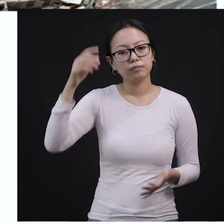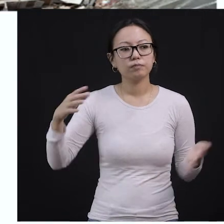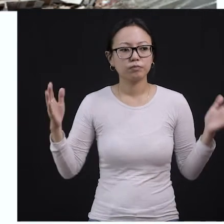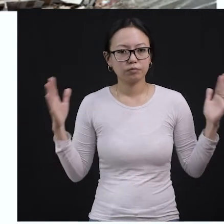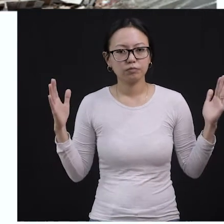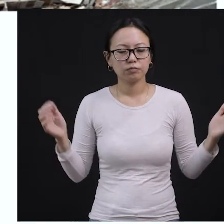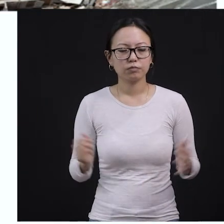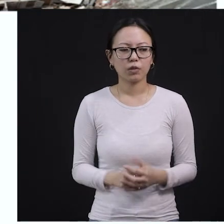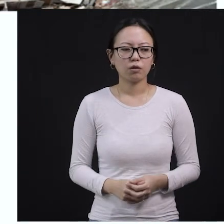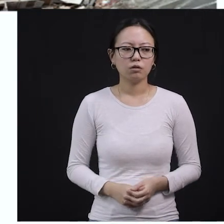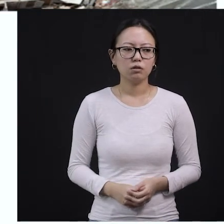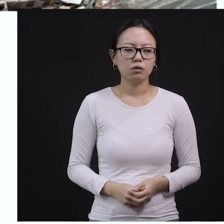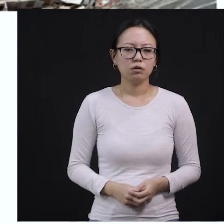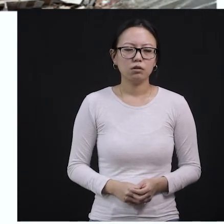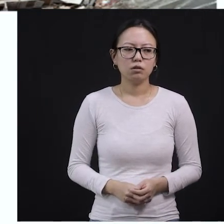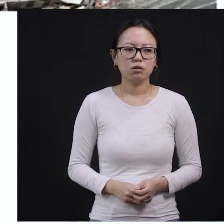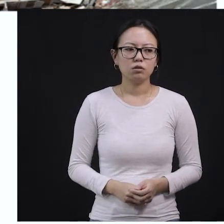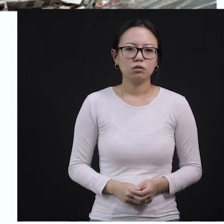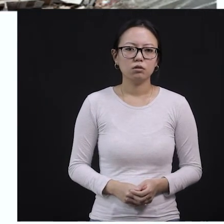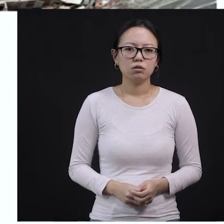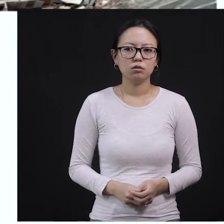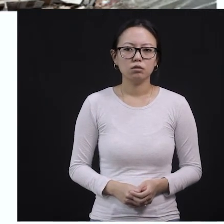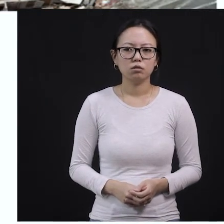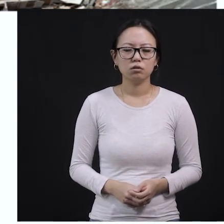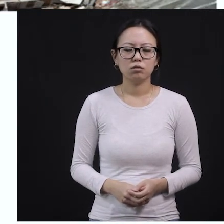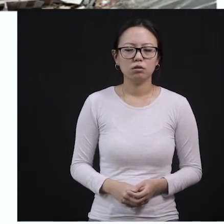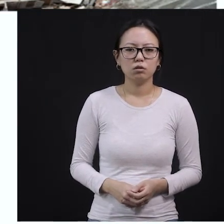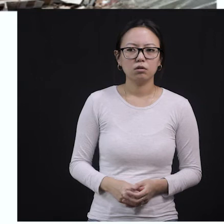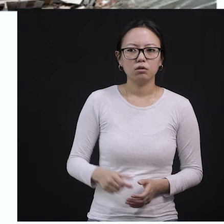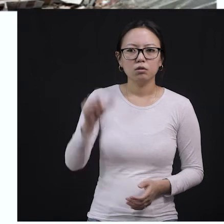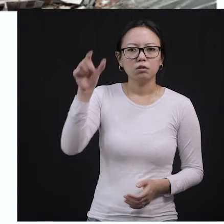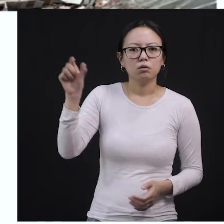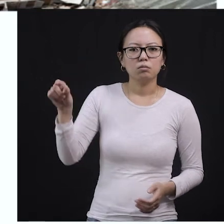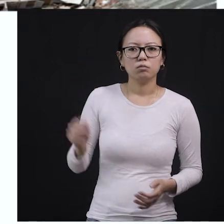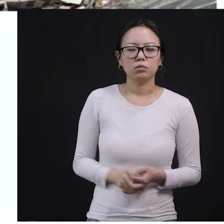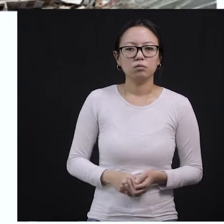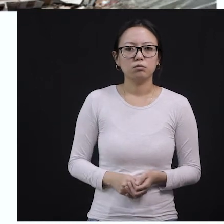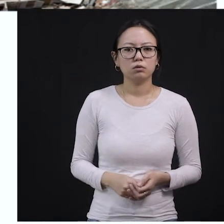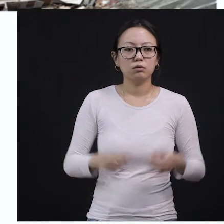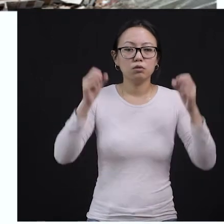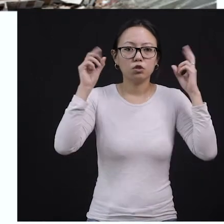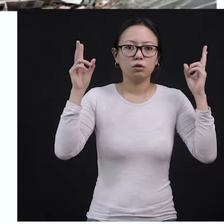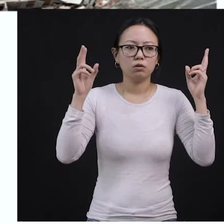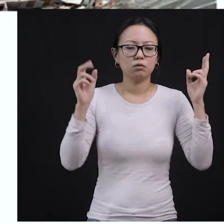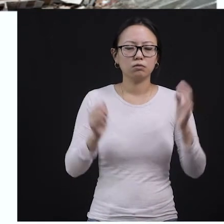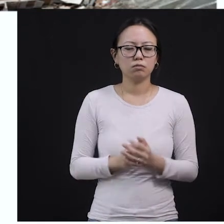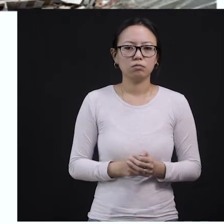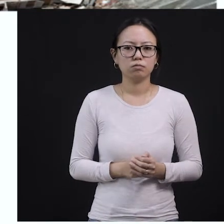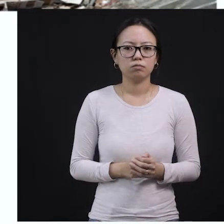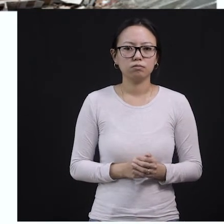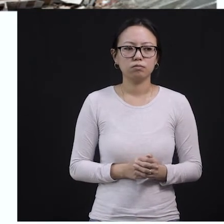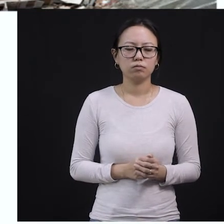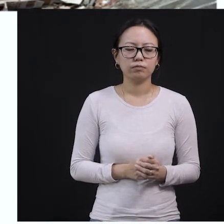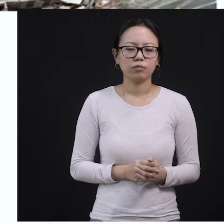sudden disaster, there is also a shock, right? Mental shock. So it takes a lot of time to get through